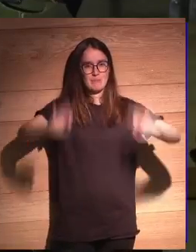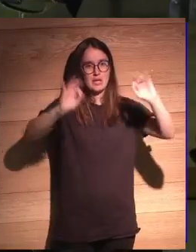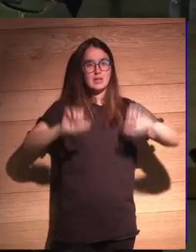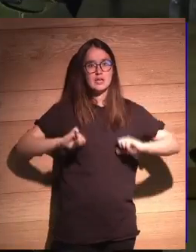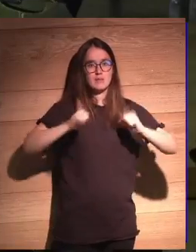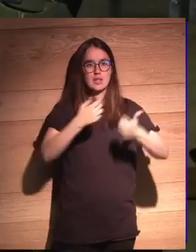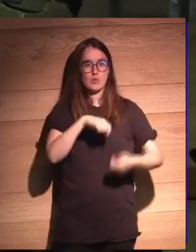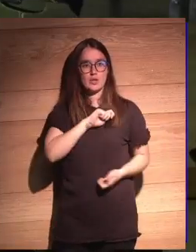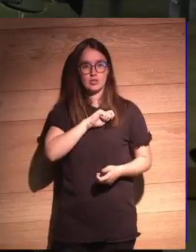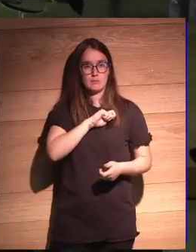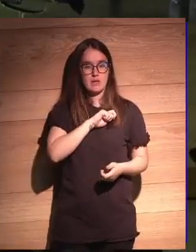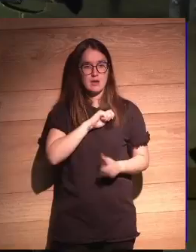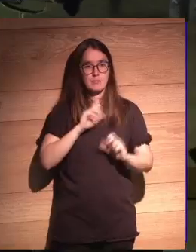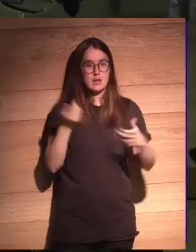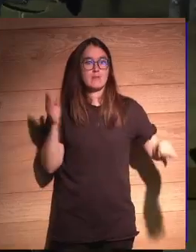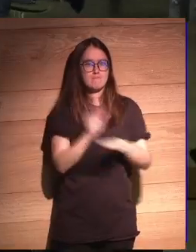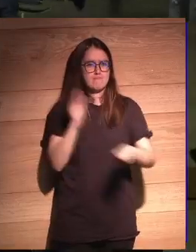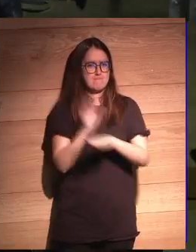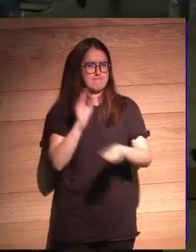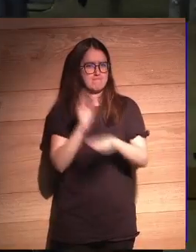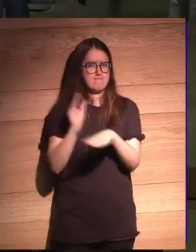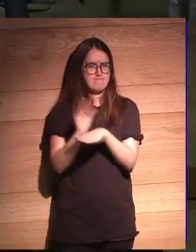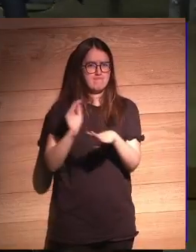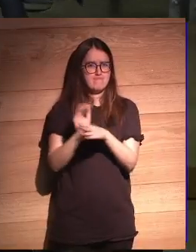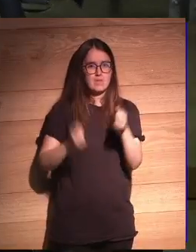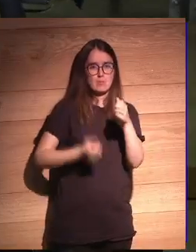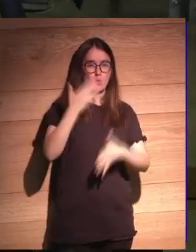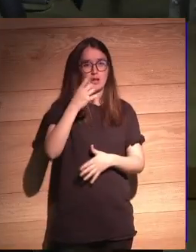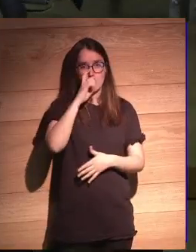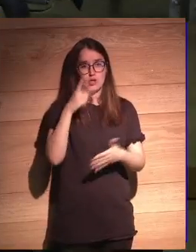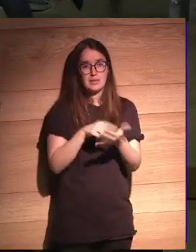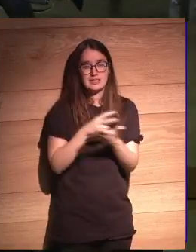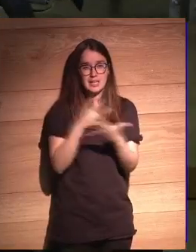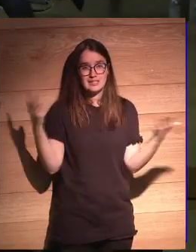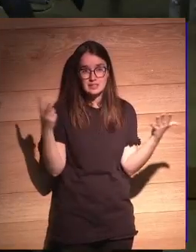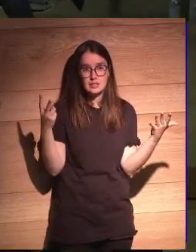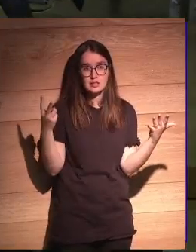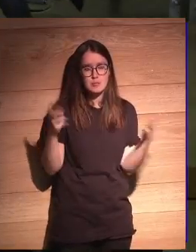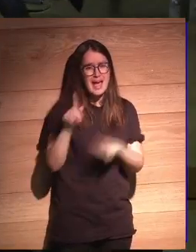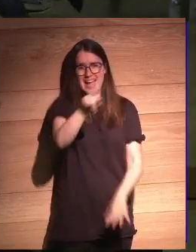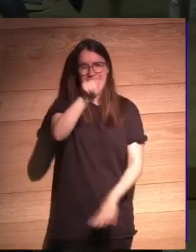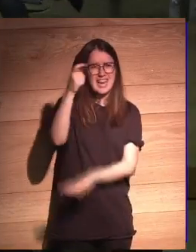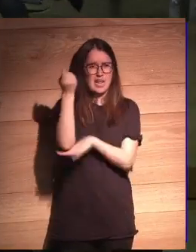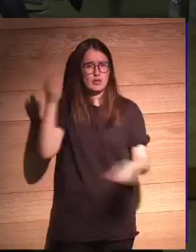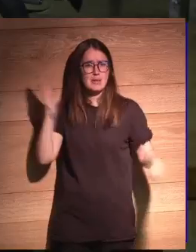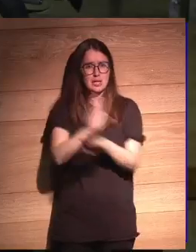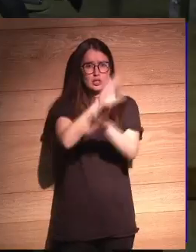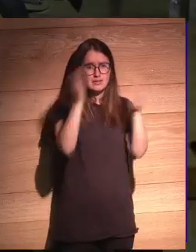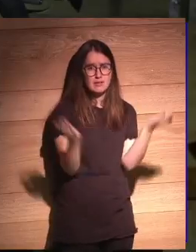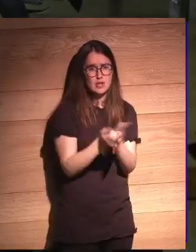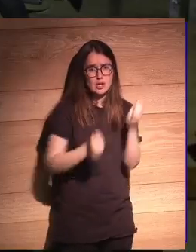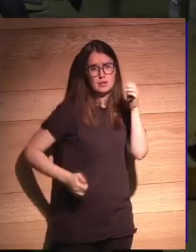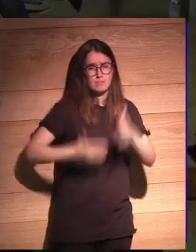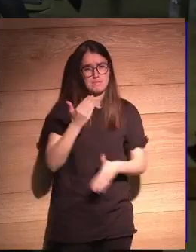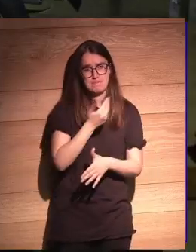in Madrid and Barcelona, and they start in our country starts receiving mass investments on real estate. 2017, we have a record of